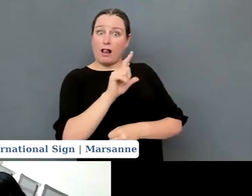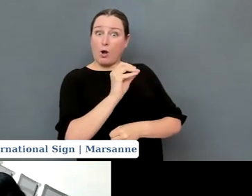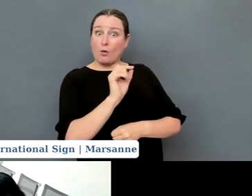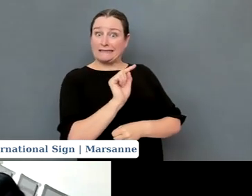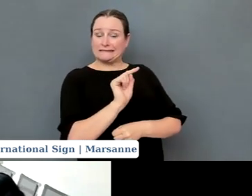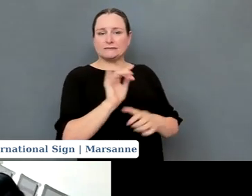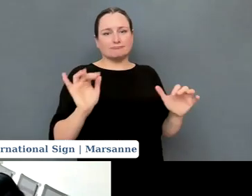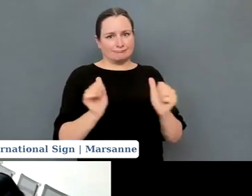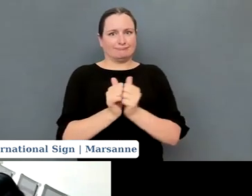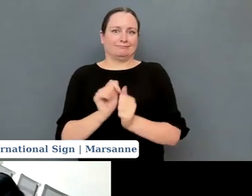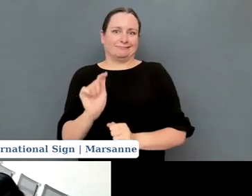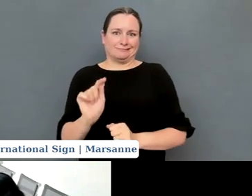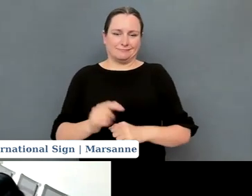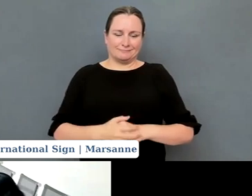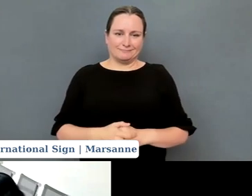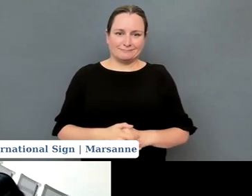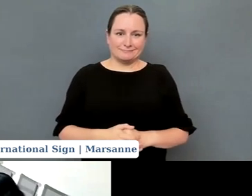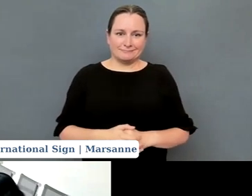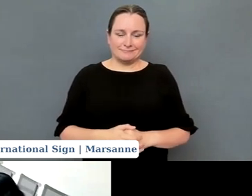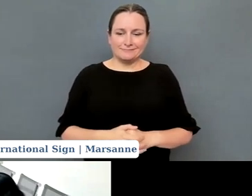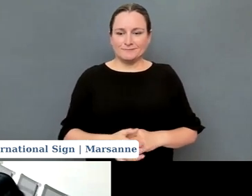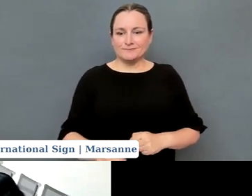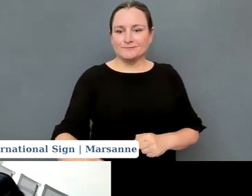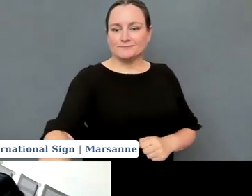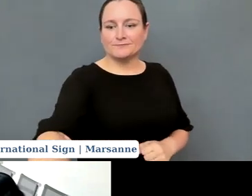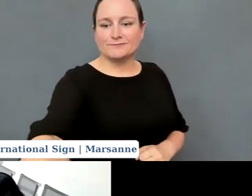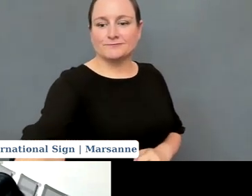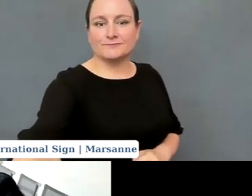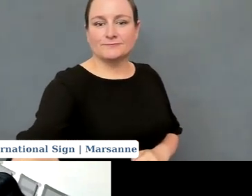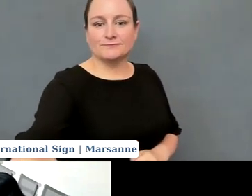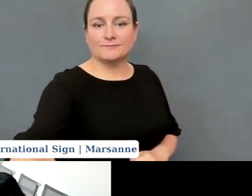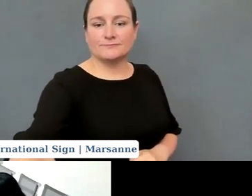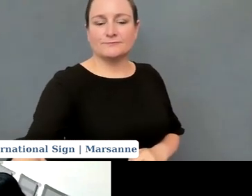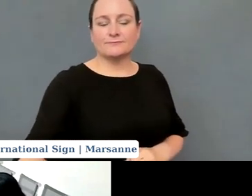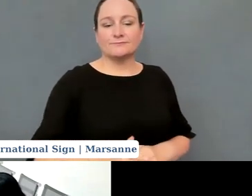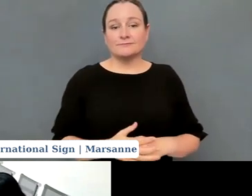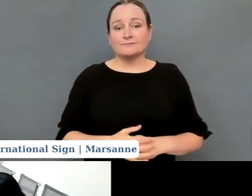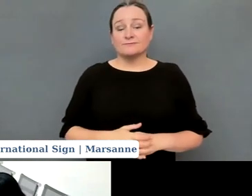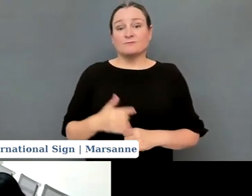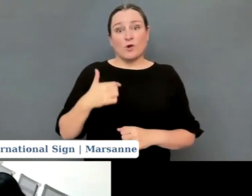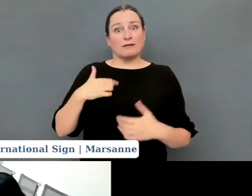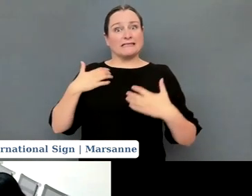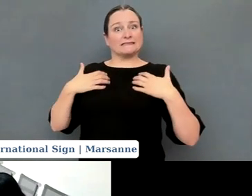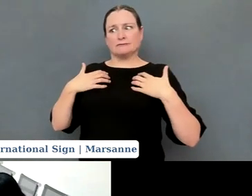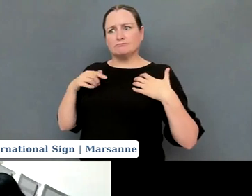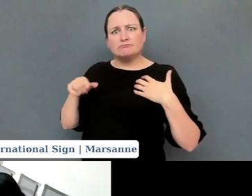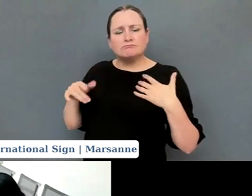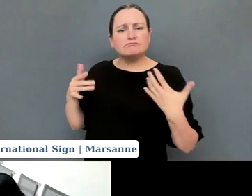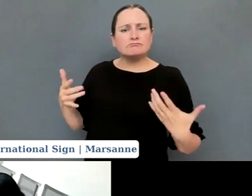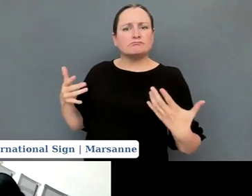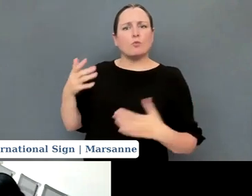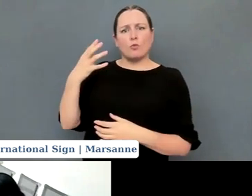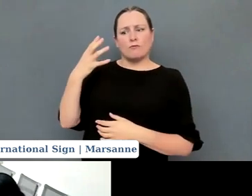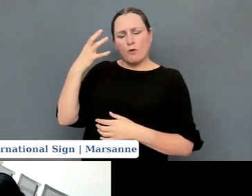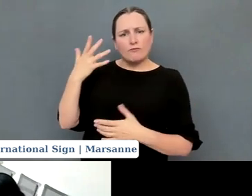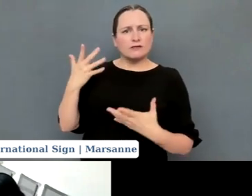and it's important and good to see a union playing such a role, which is an excellent learning